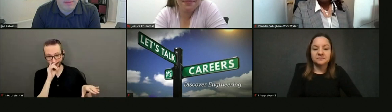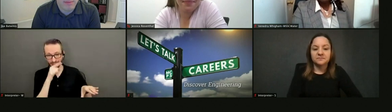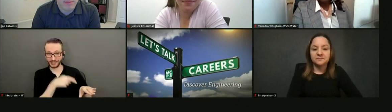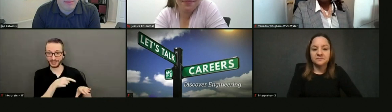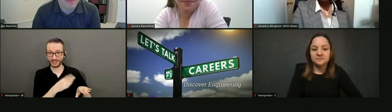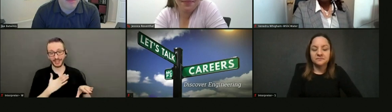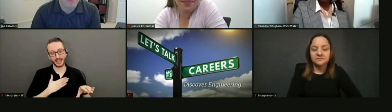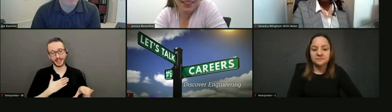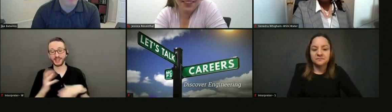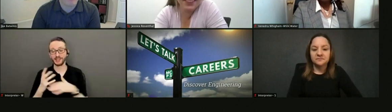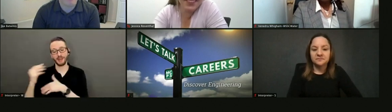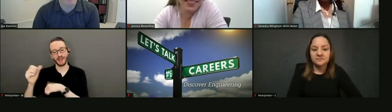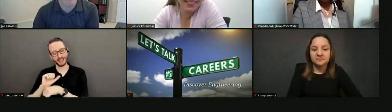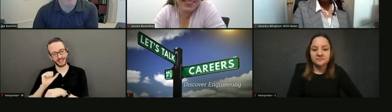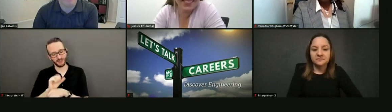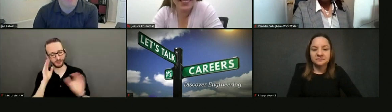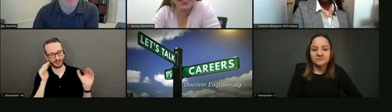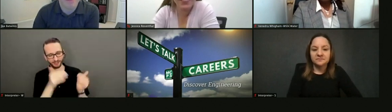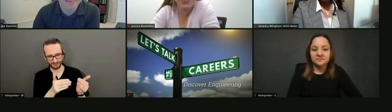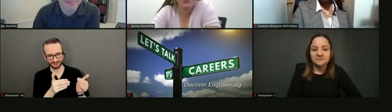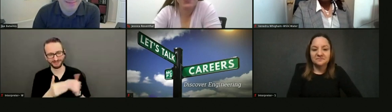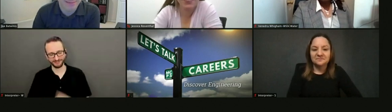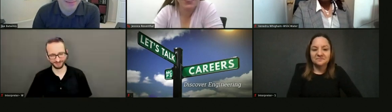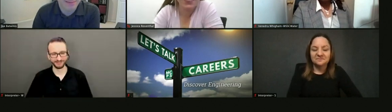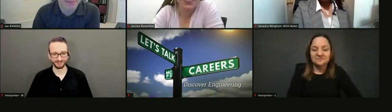my outside of work activity at present.